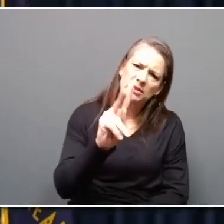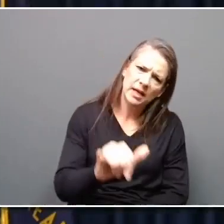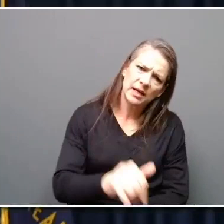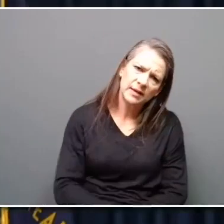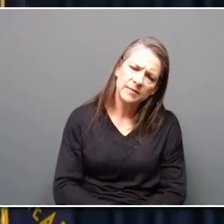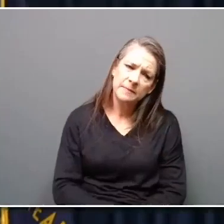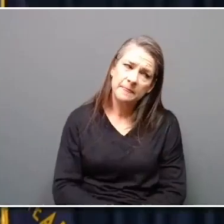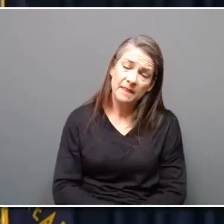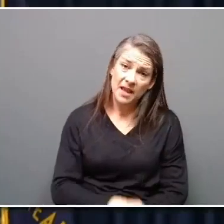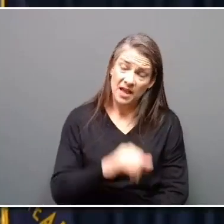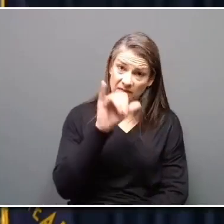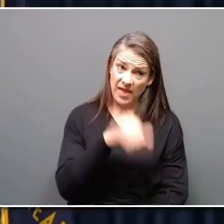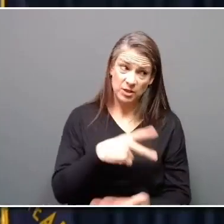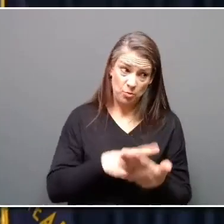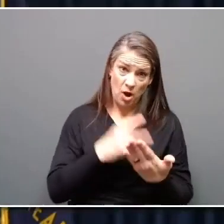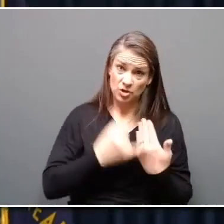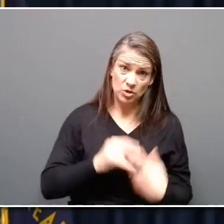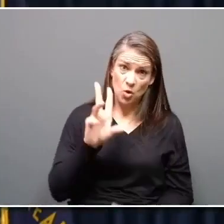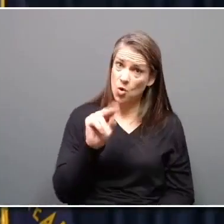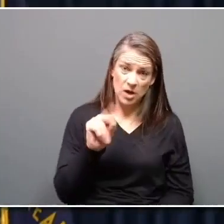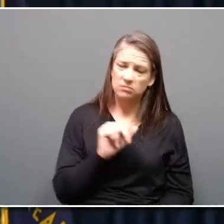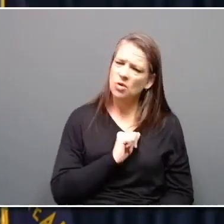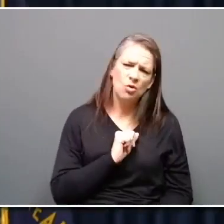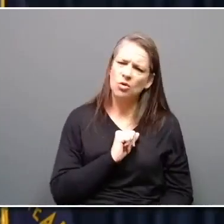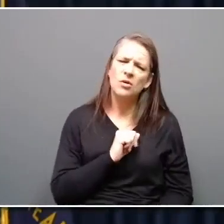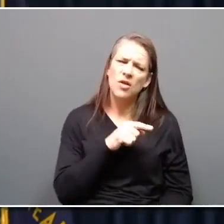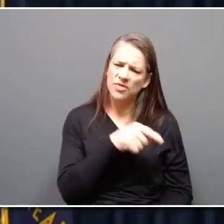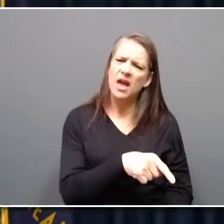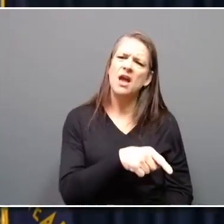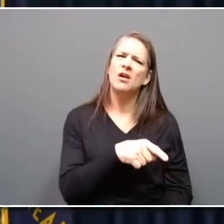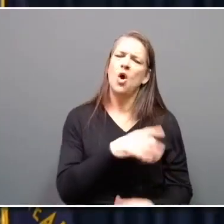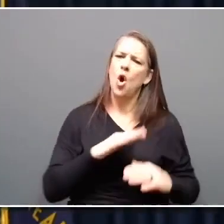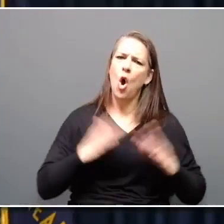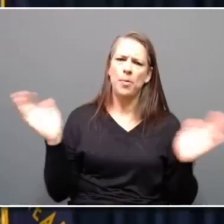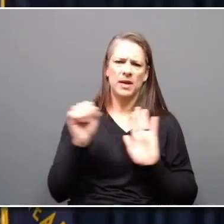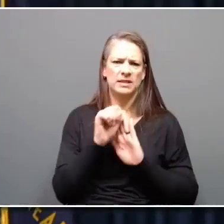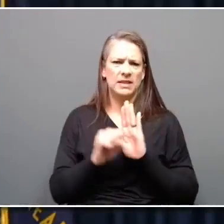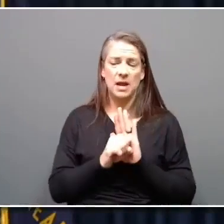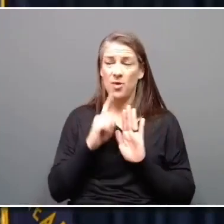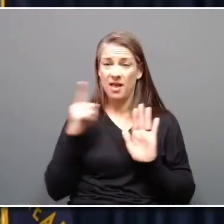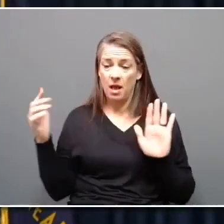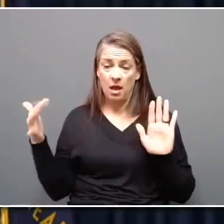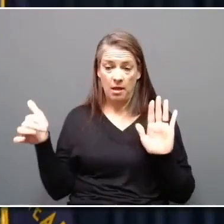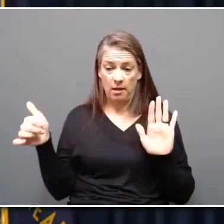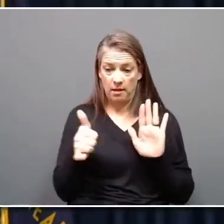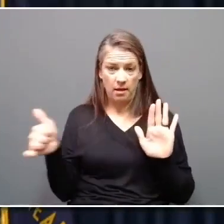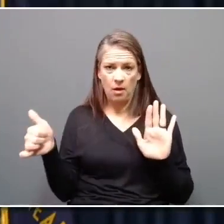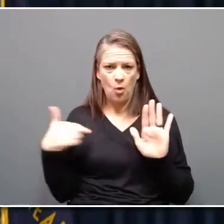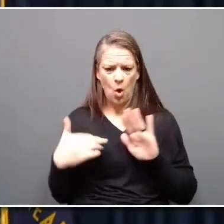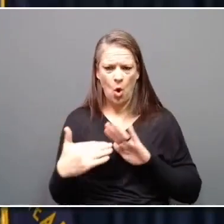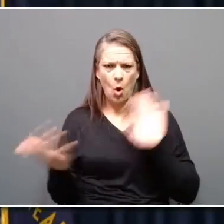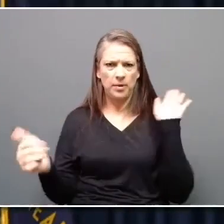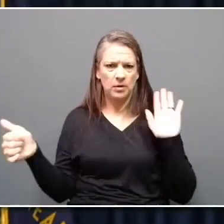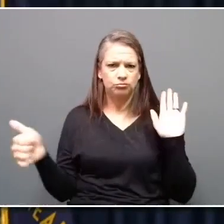just projects. They're a big part of opening up different parts of our state for more commerce and better jobs. That's why I had